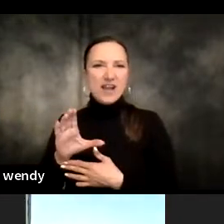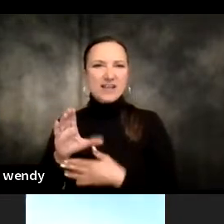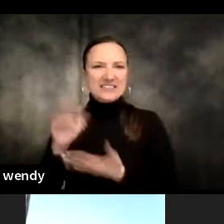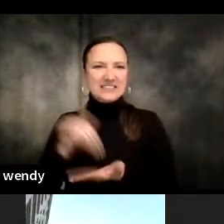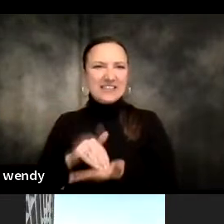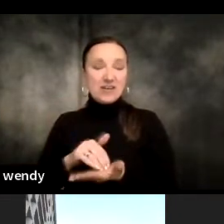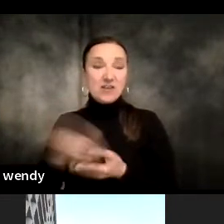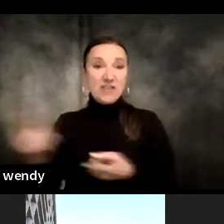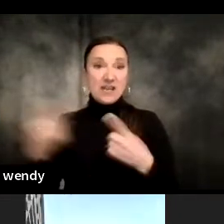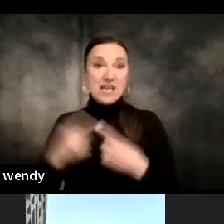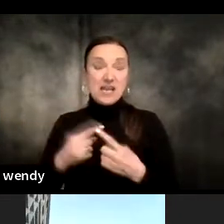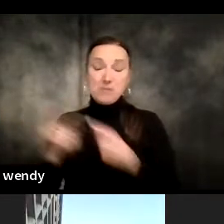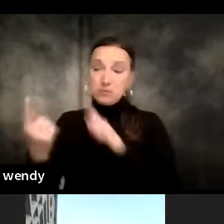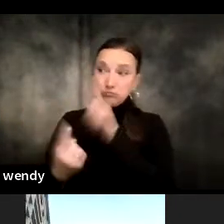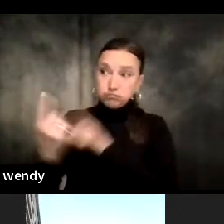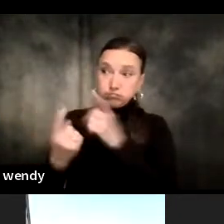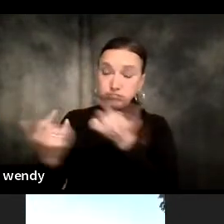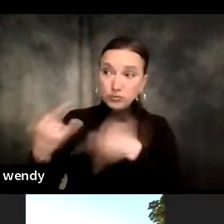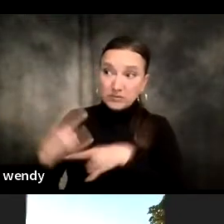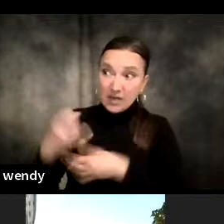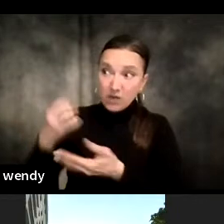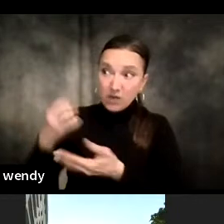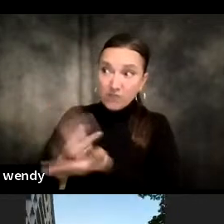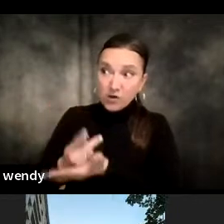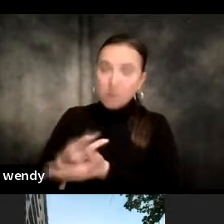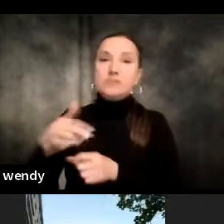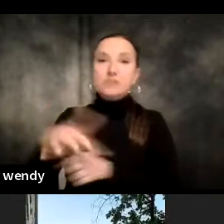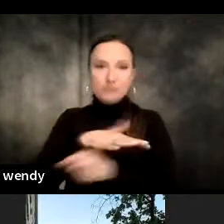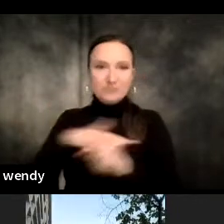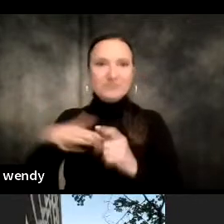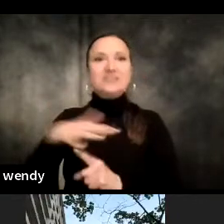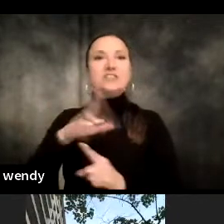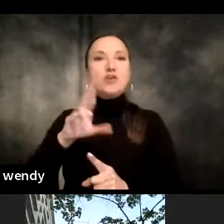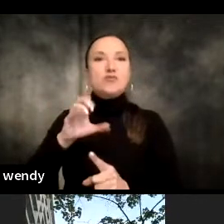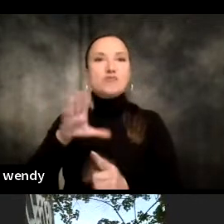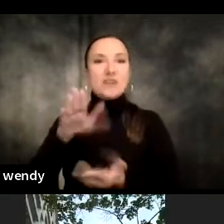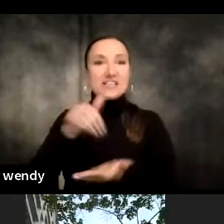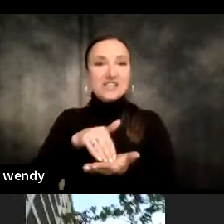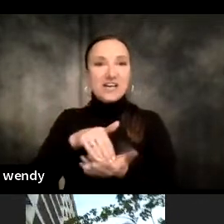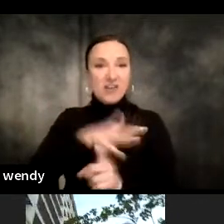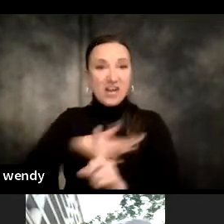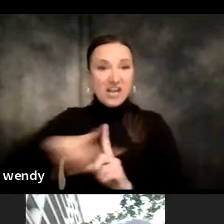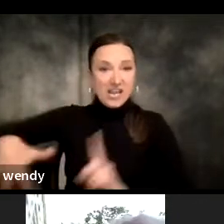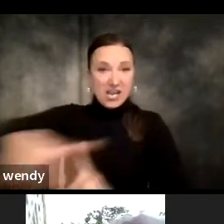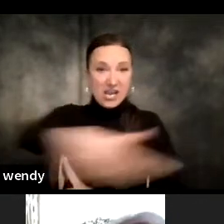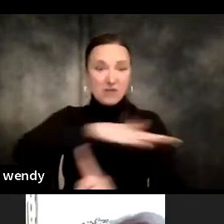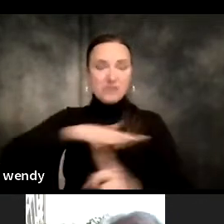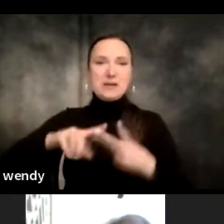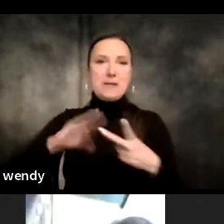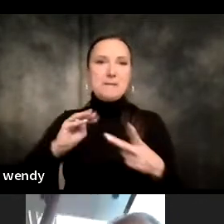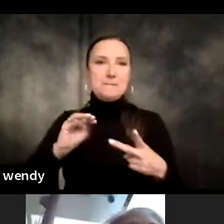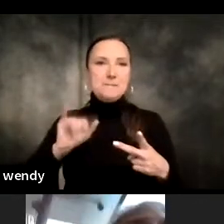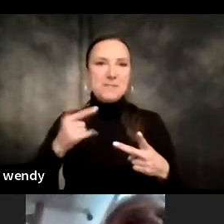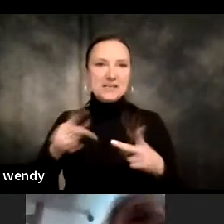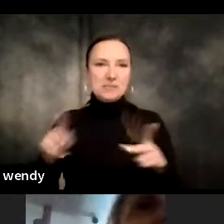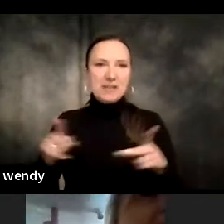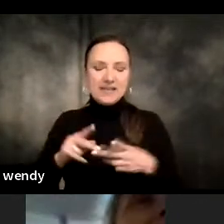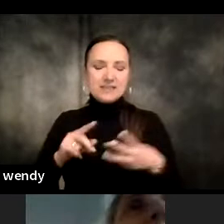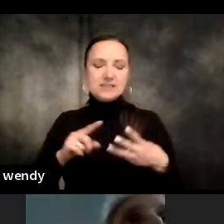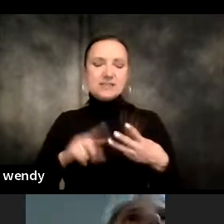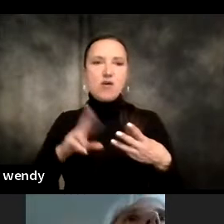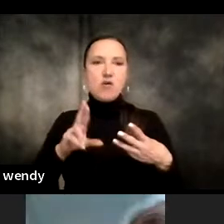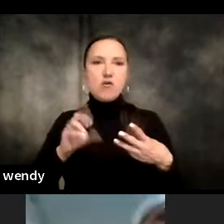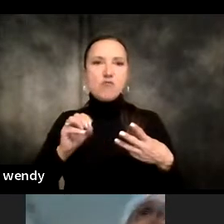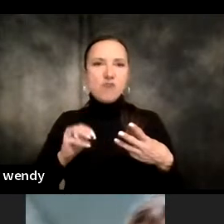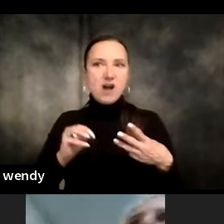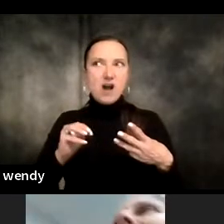their team today, and we confirmed that we will also be covering outside of the rec center. We will also be covering Miggs Place, Rom Street, and